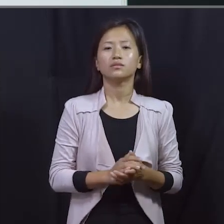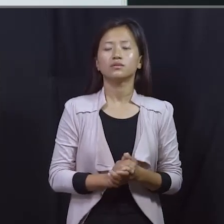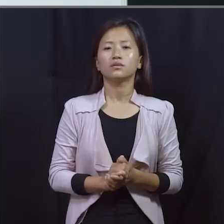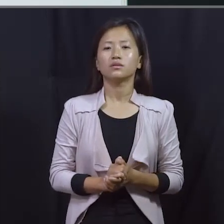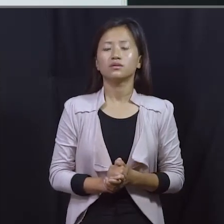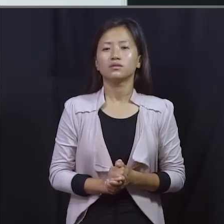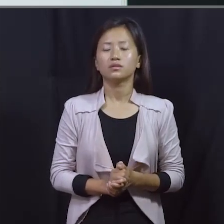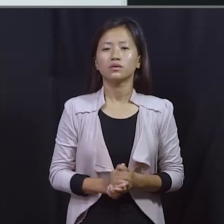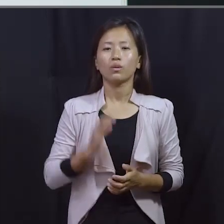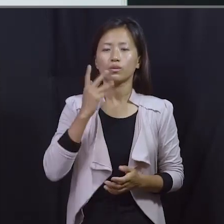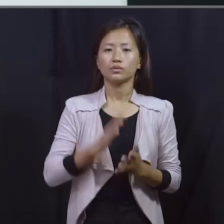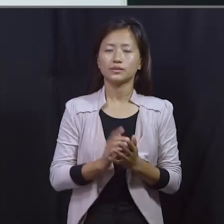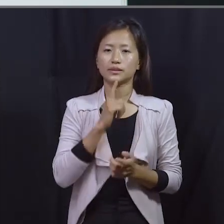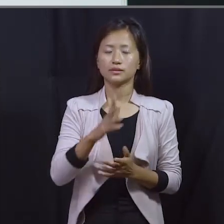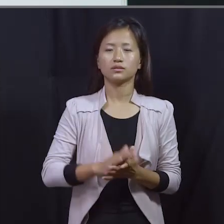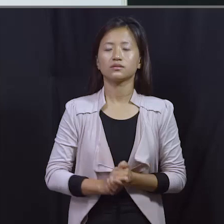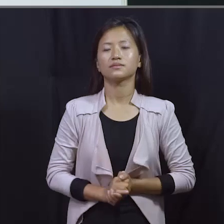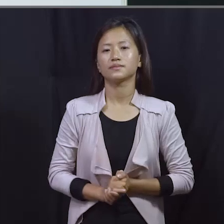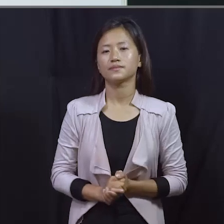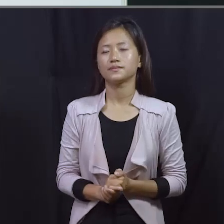settlement, when we say